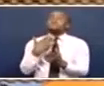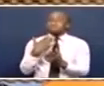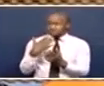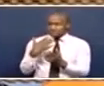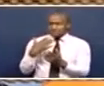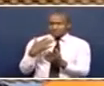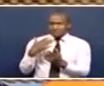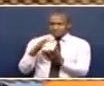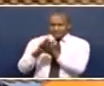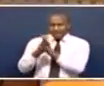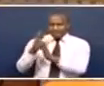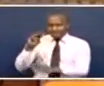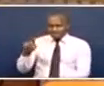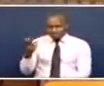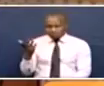about?